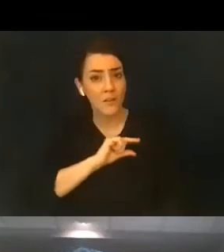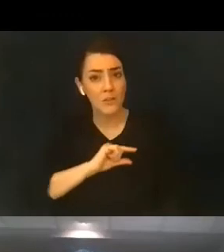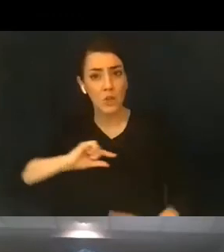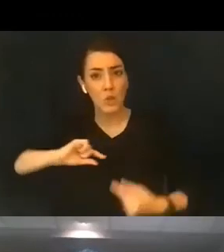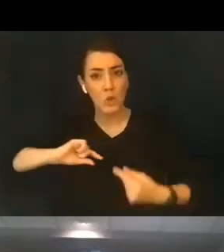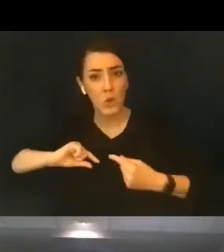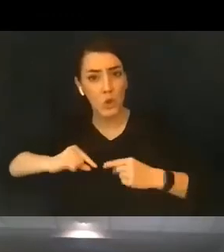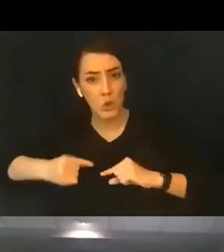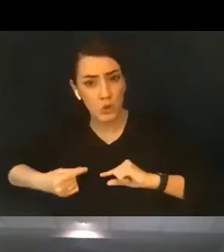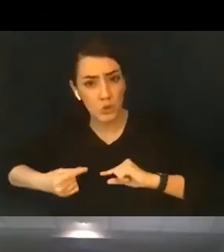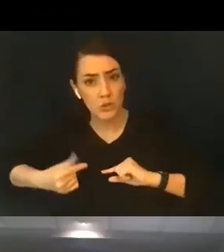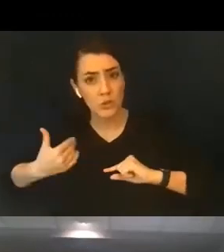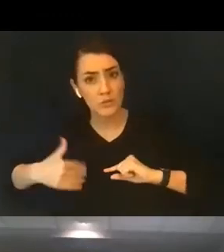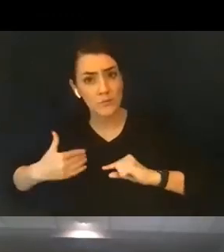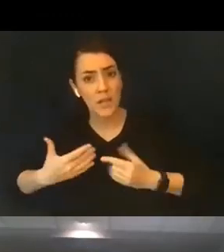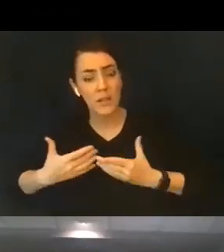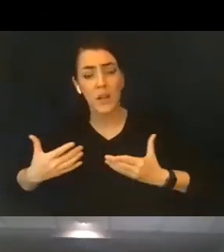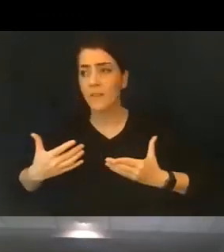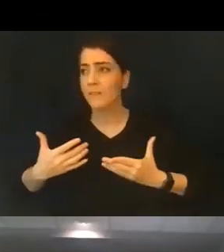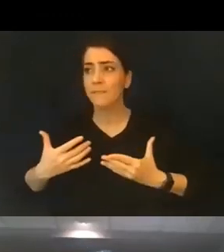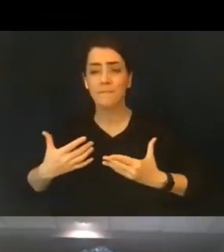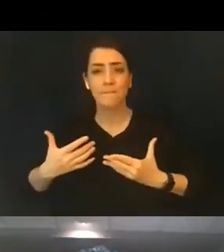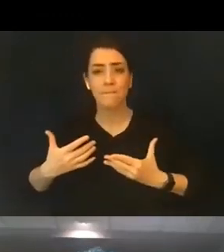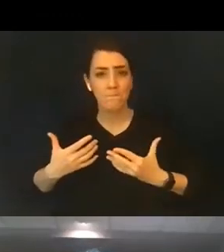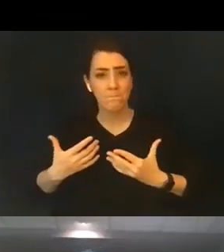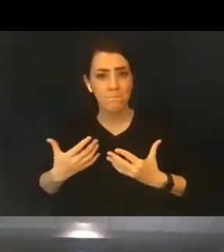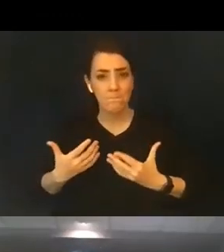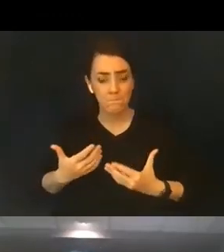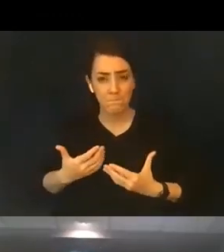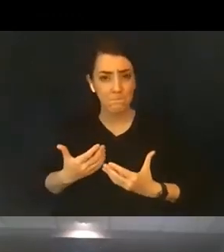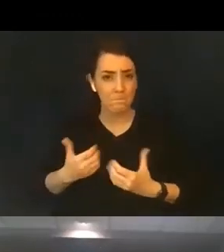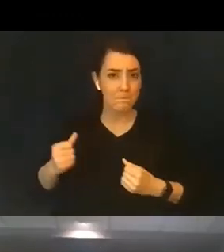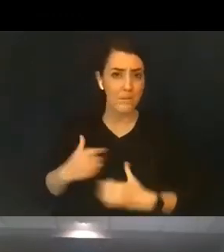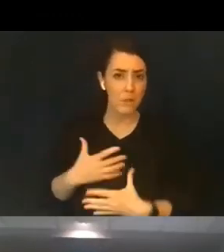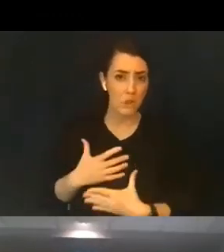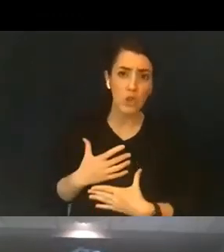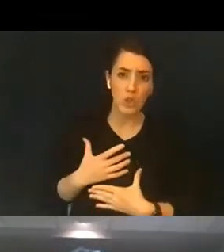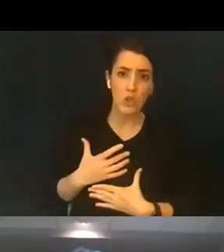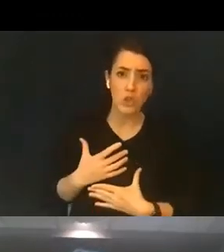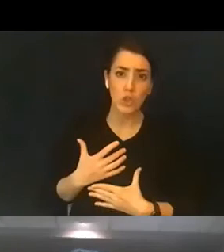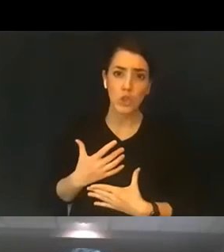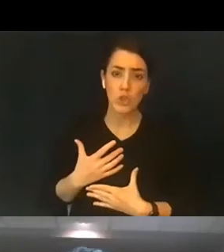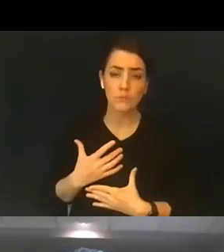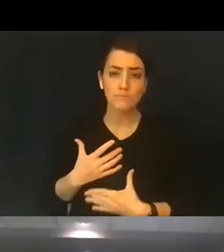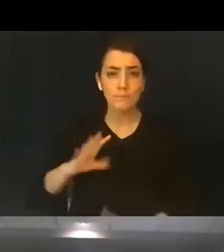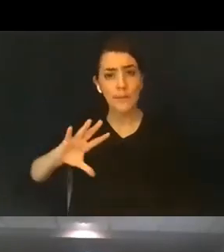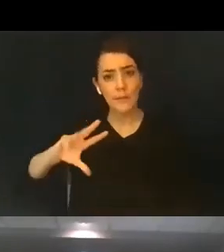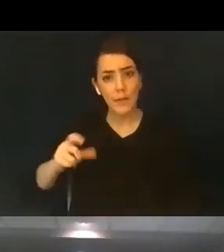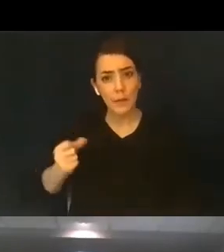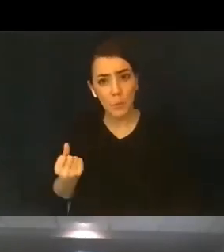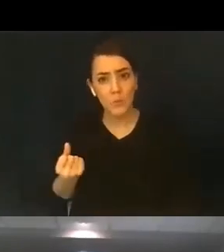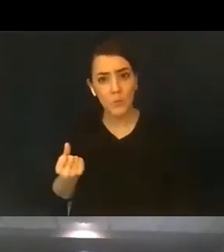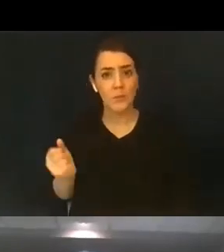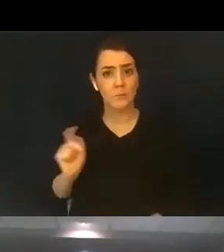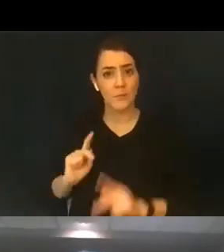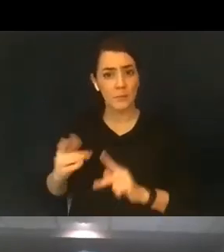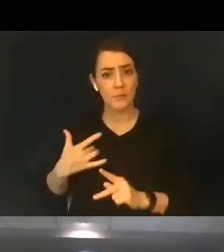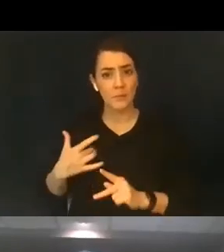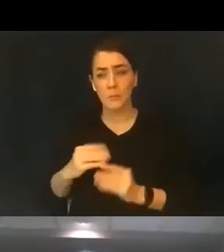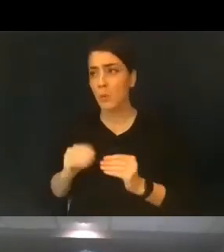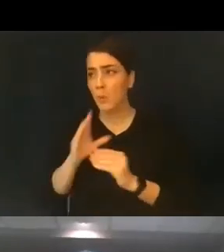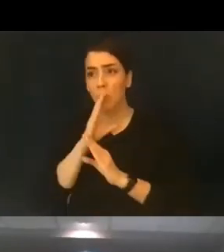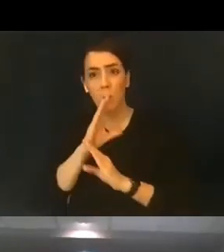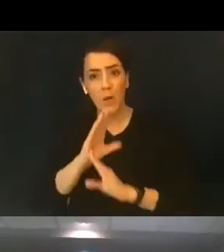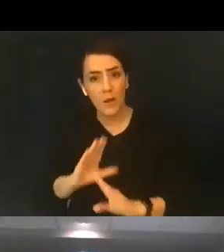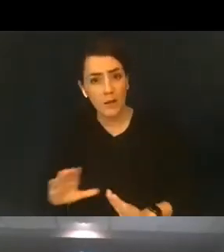humility in our with our Cambodian people. People like to kind of keep things down. The